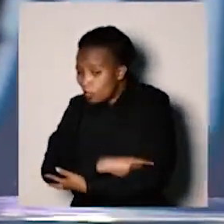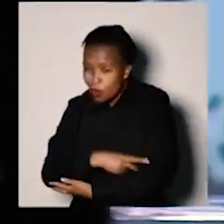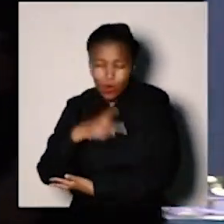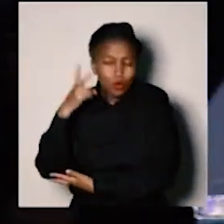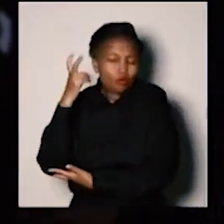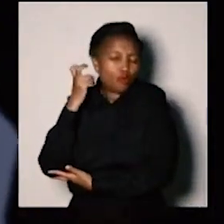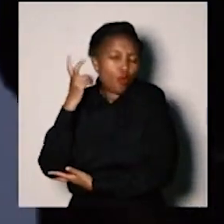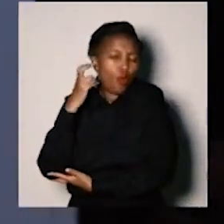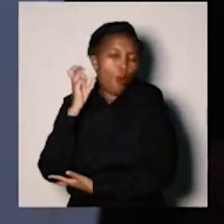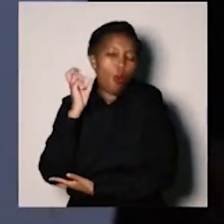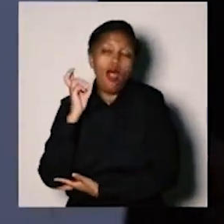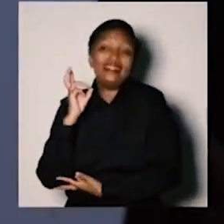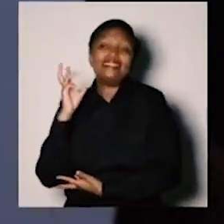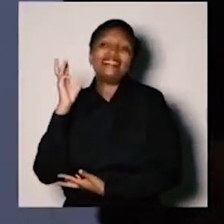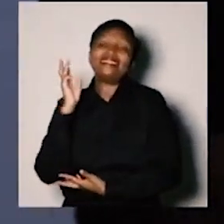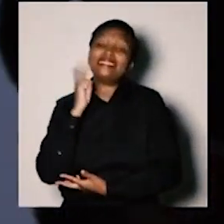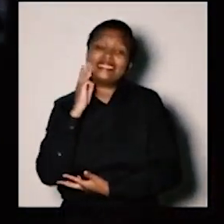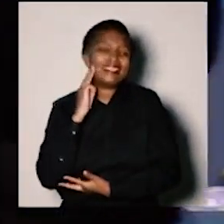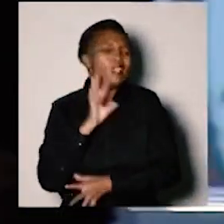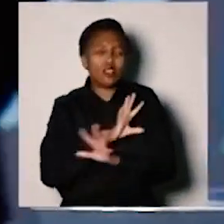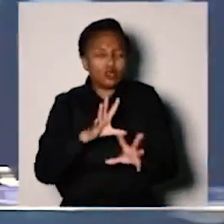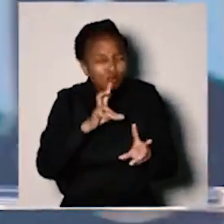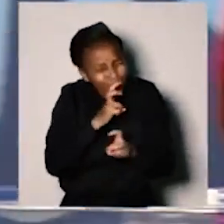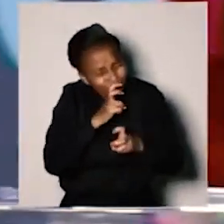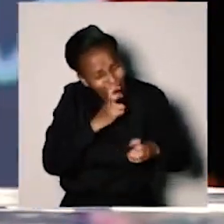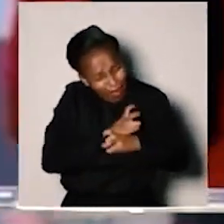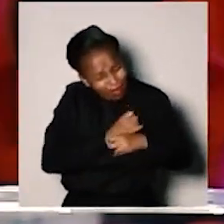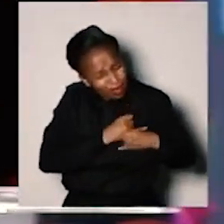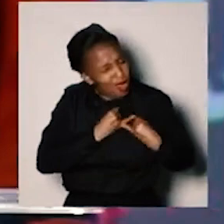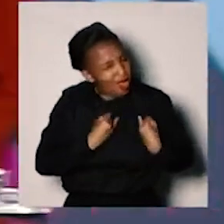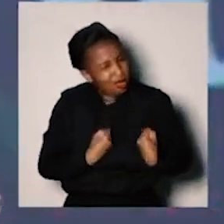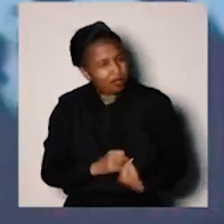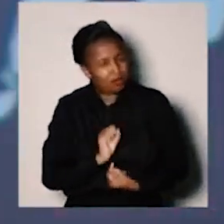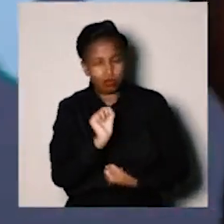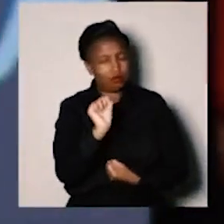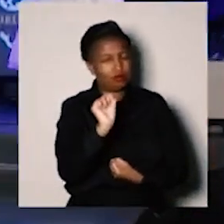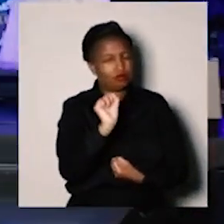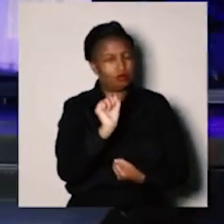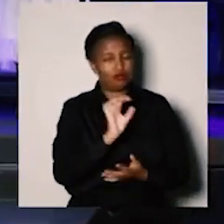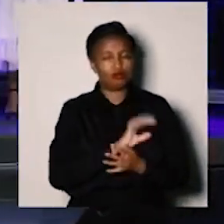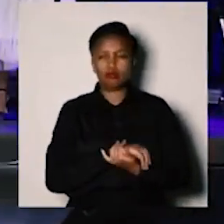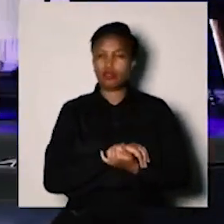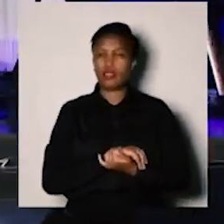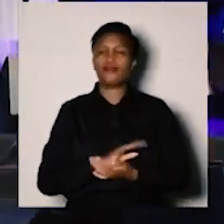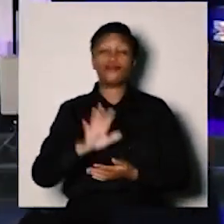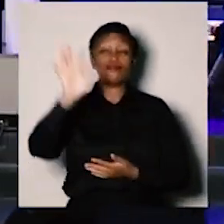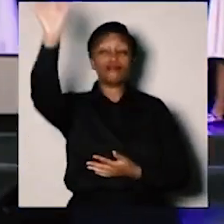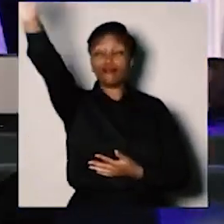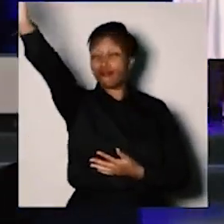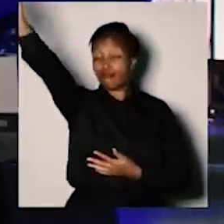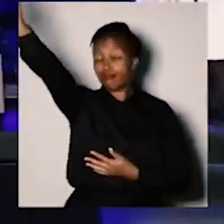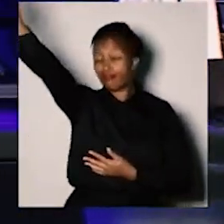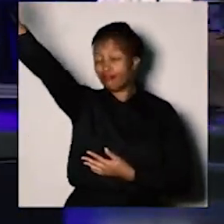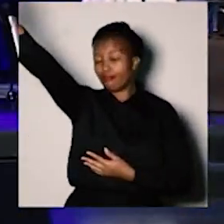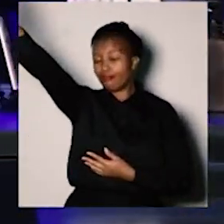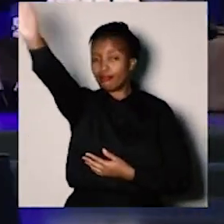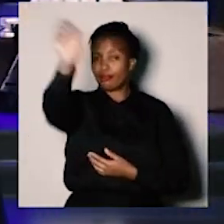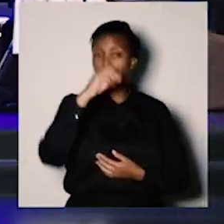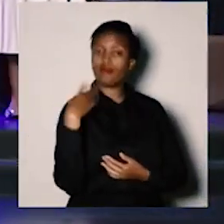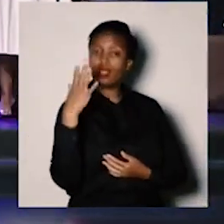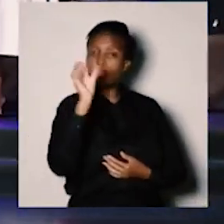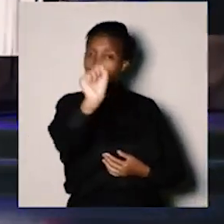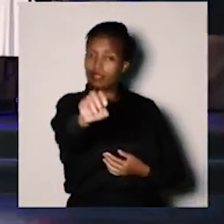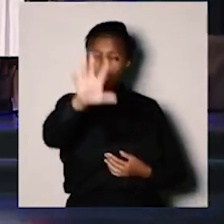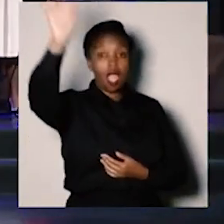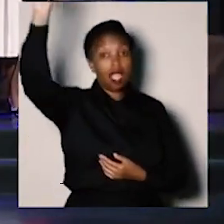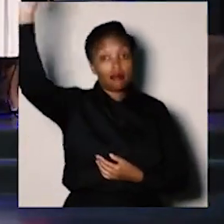not harden your heart. Let Him speak to you. Thank you for those hands. Raise it up with everything in you. Raise